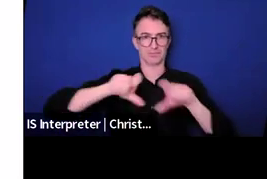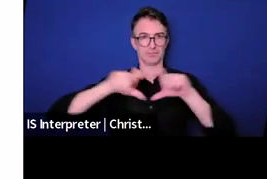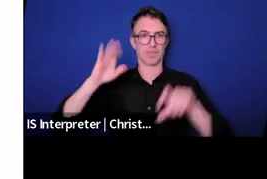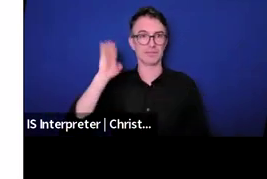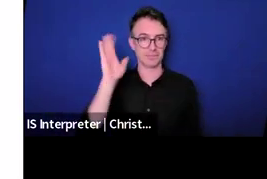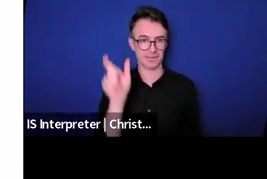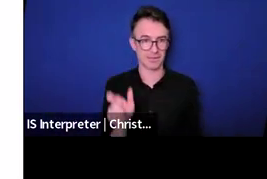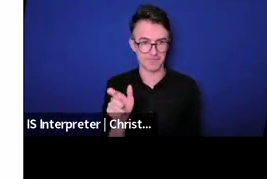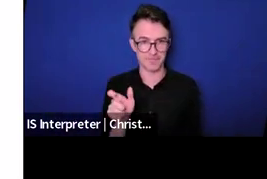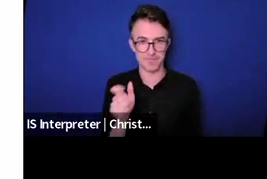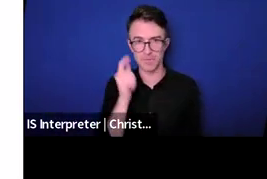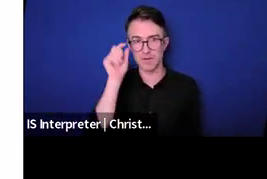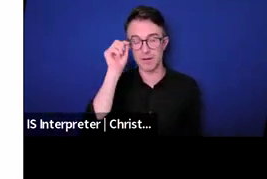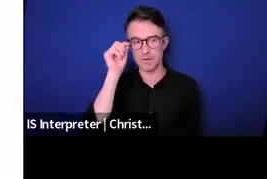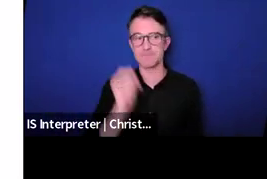You are muted, Alexandra.